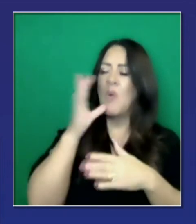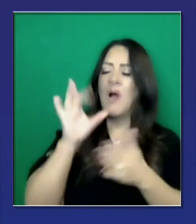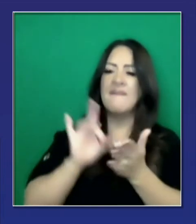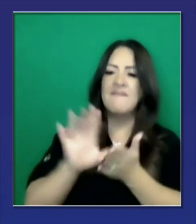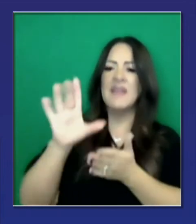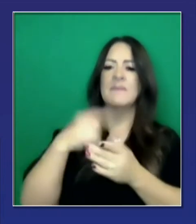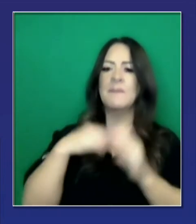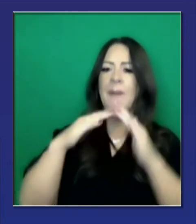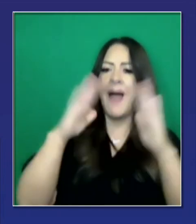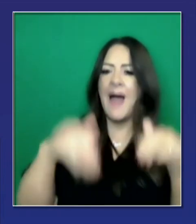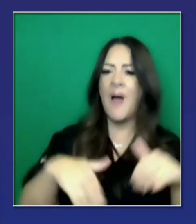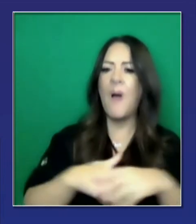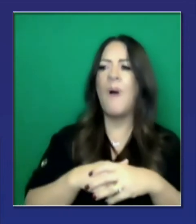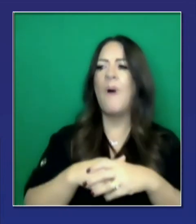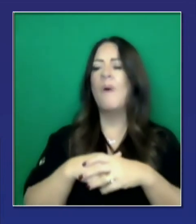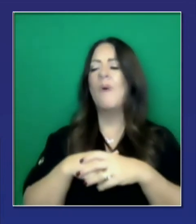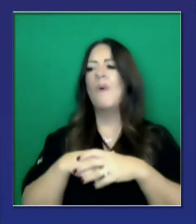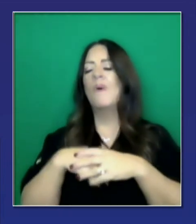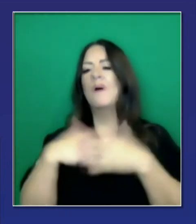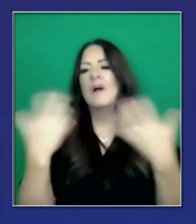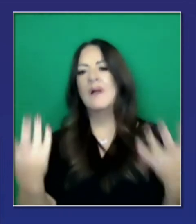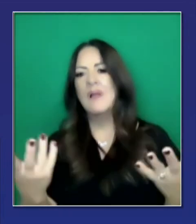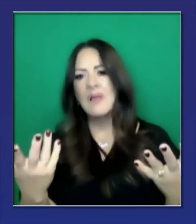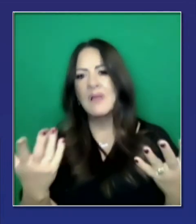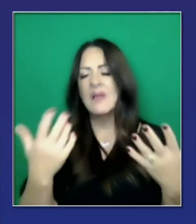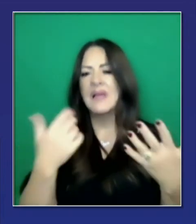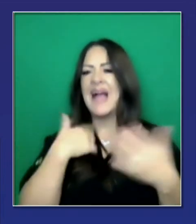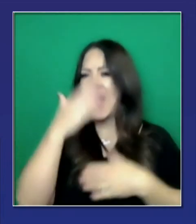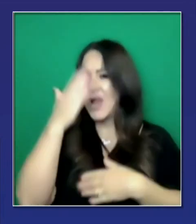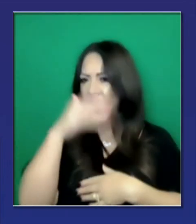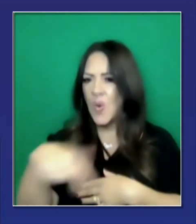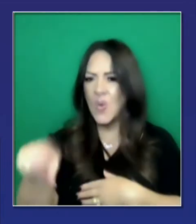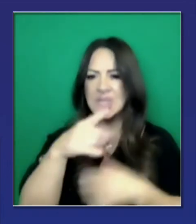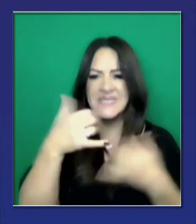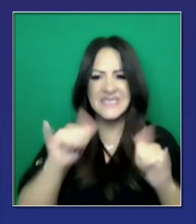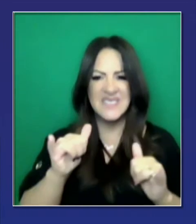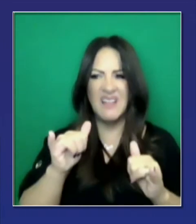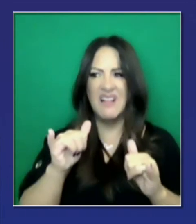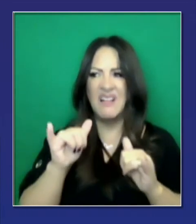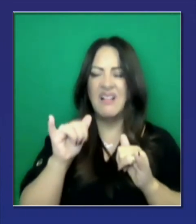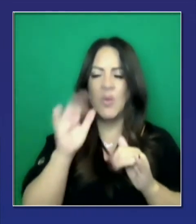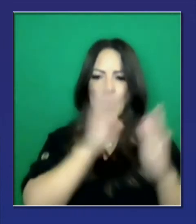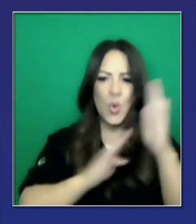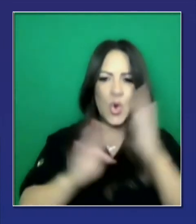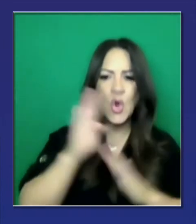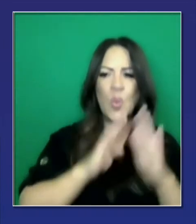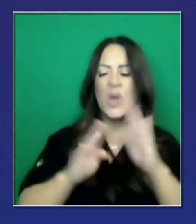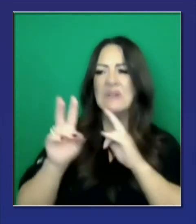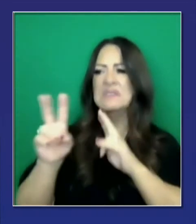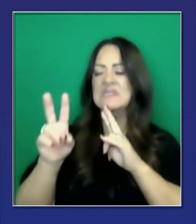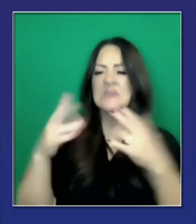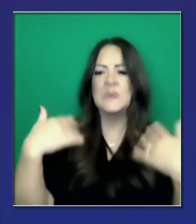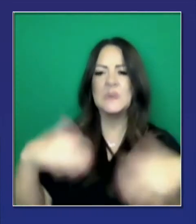other related issues across the spectrum, those pressures still are real, and they're stacking and they're amplified, and they're made even